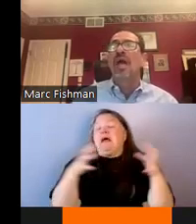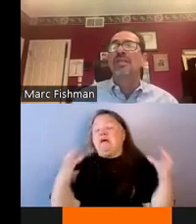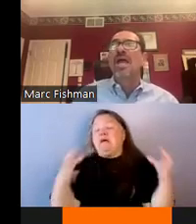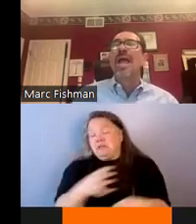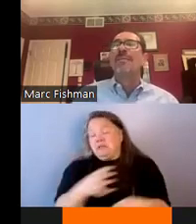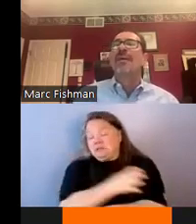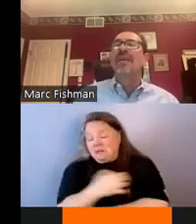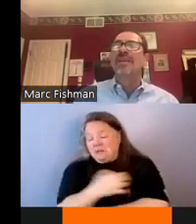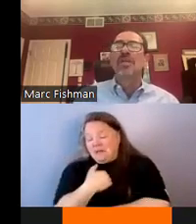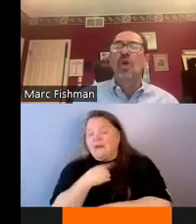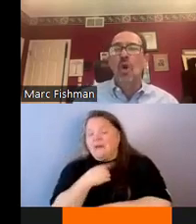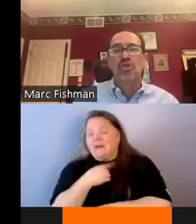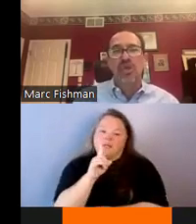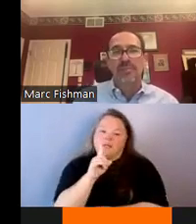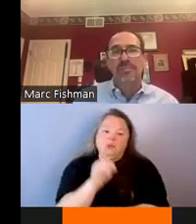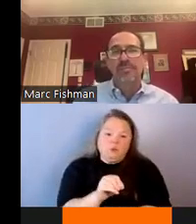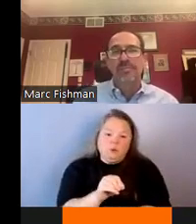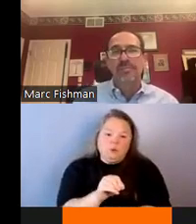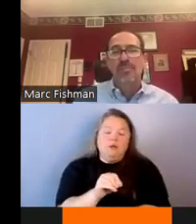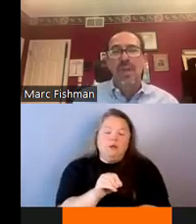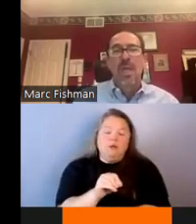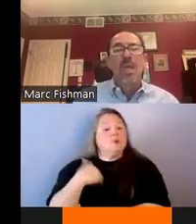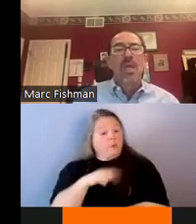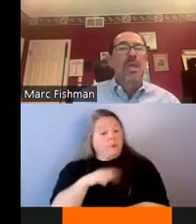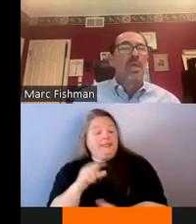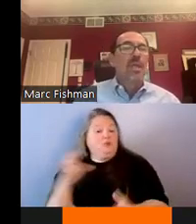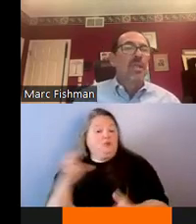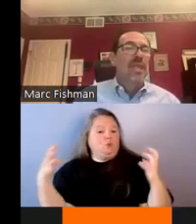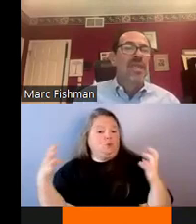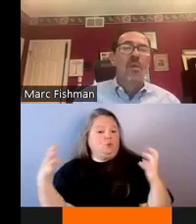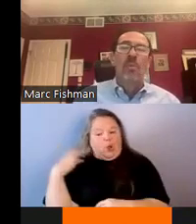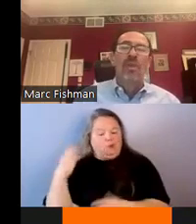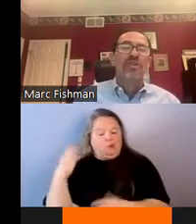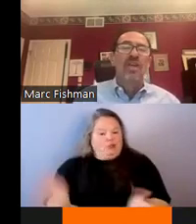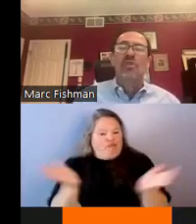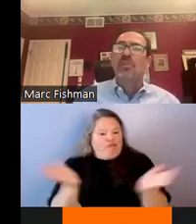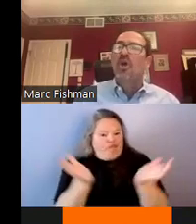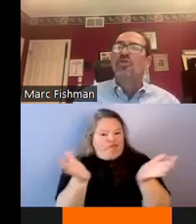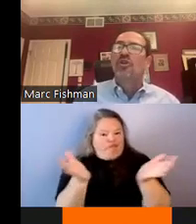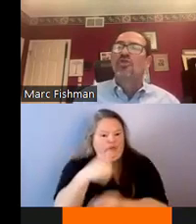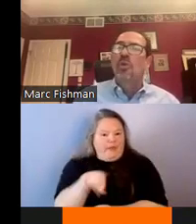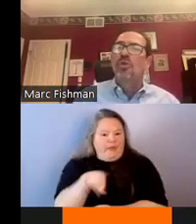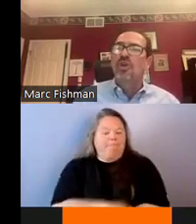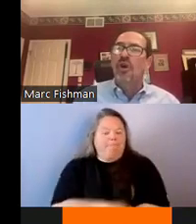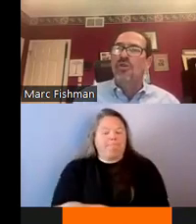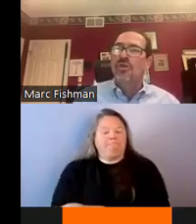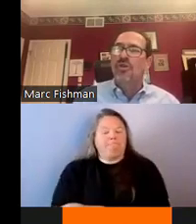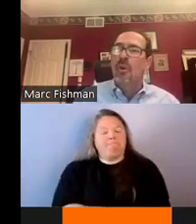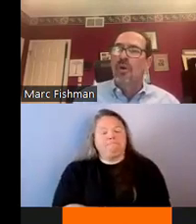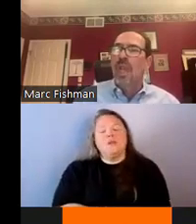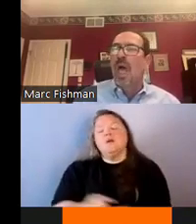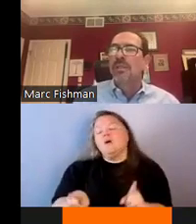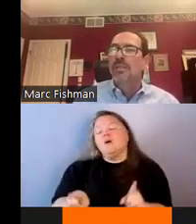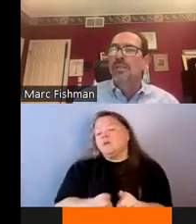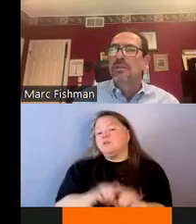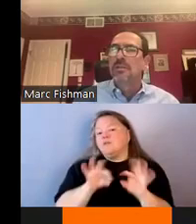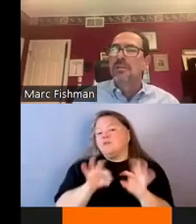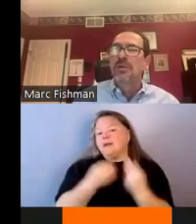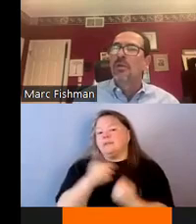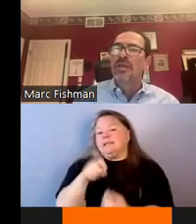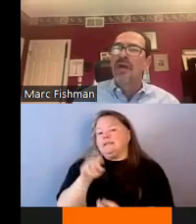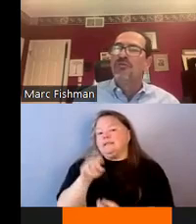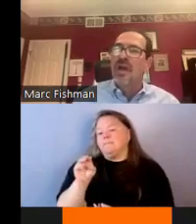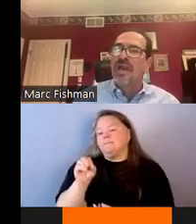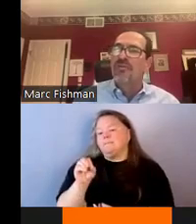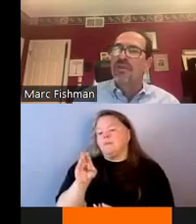than they realize, but they need coaching. They need mobilization because they're so disheartened and demoralized.